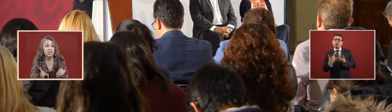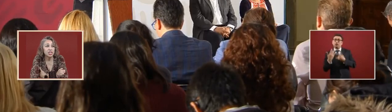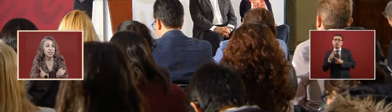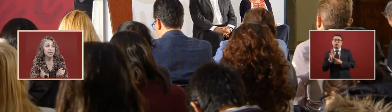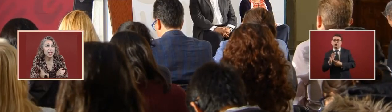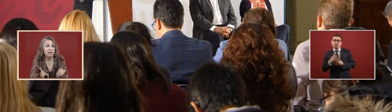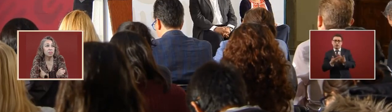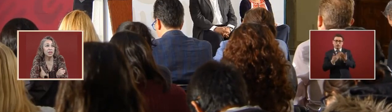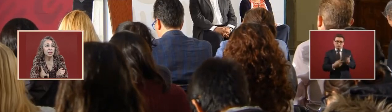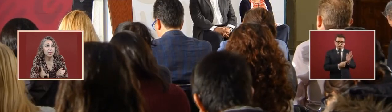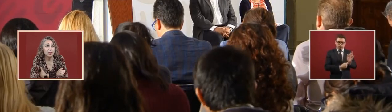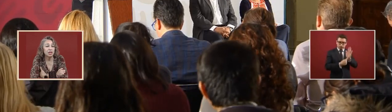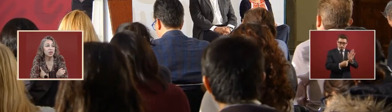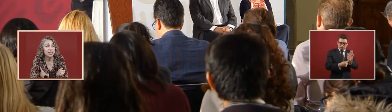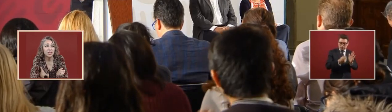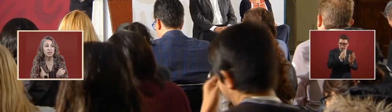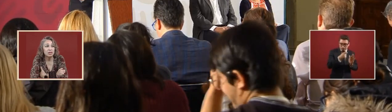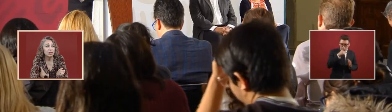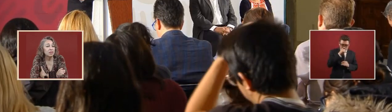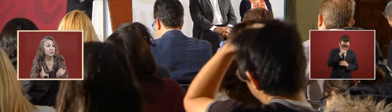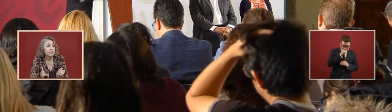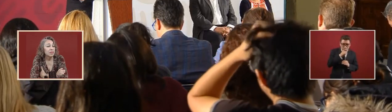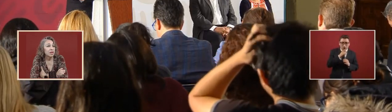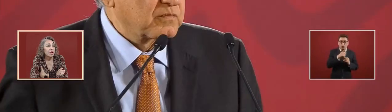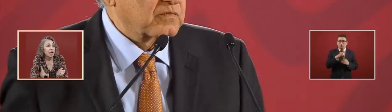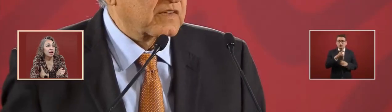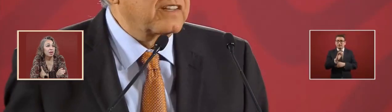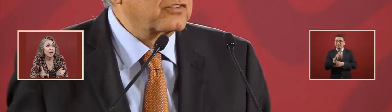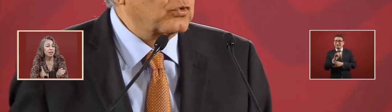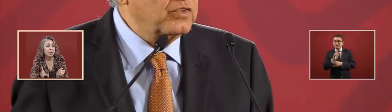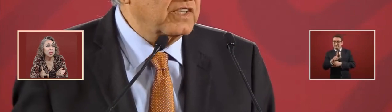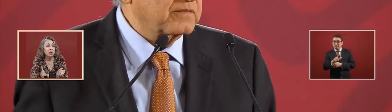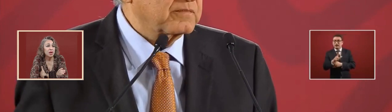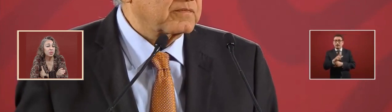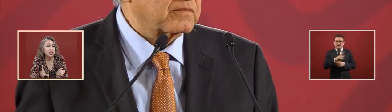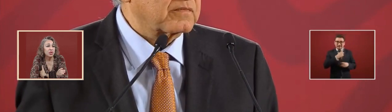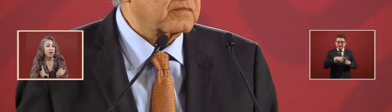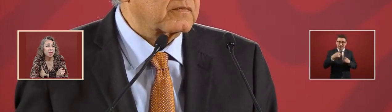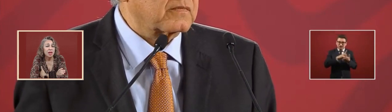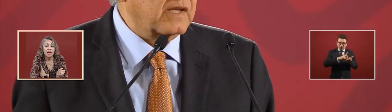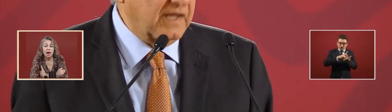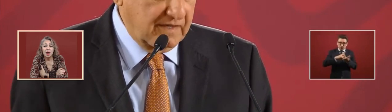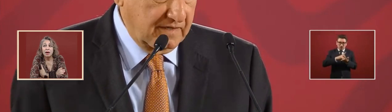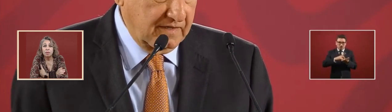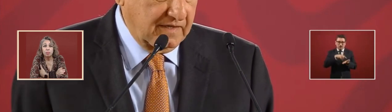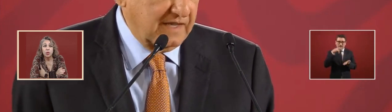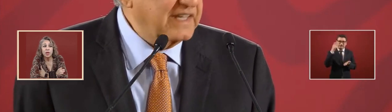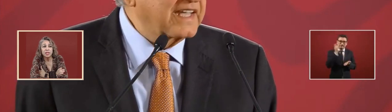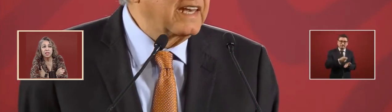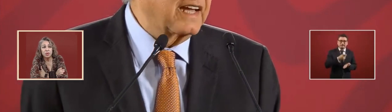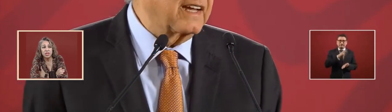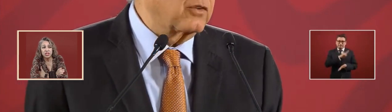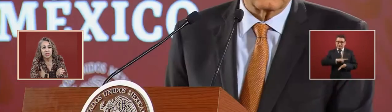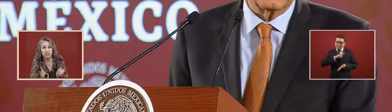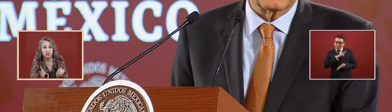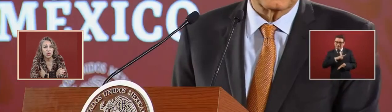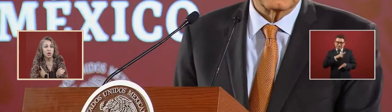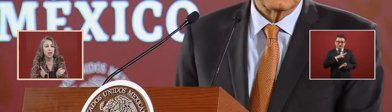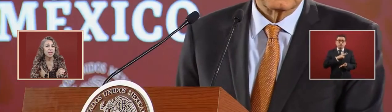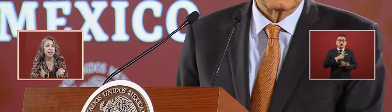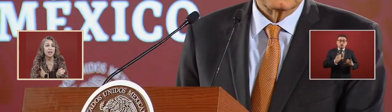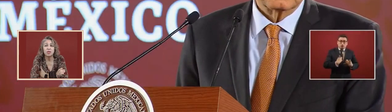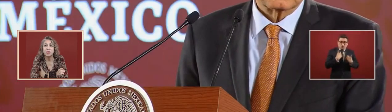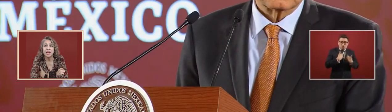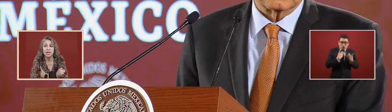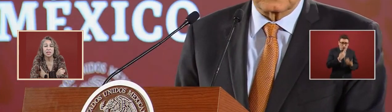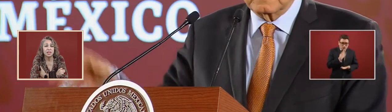not just that, but the crystal and the mona, which are a poison which destroy